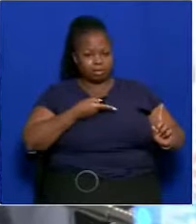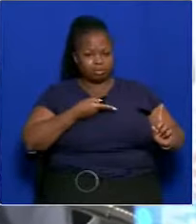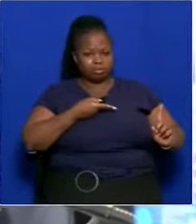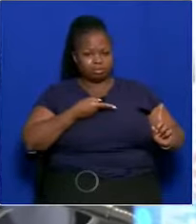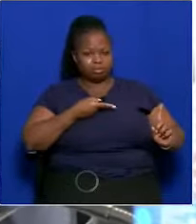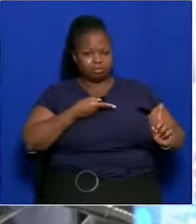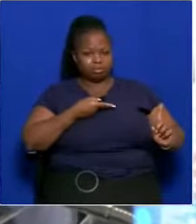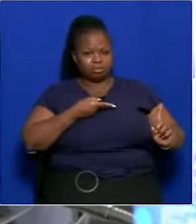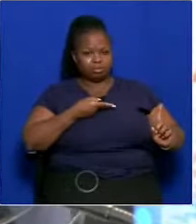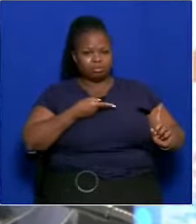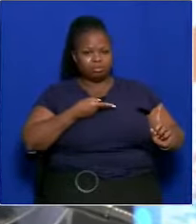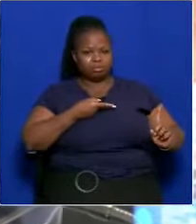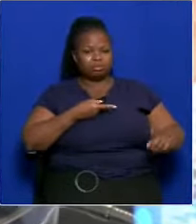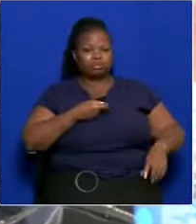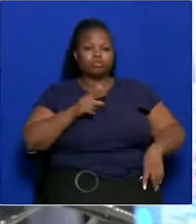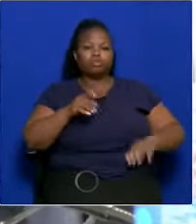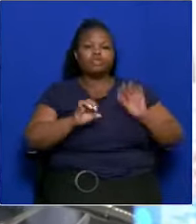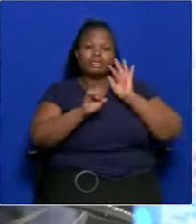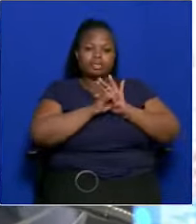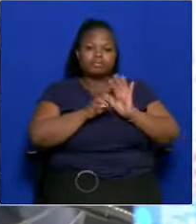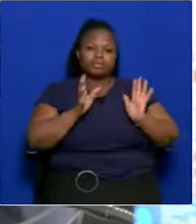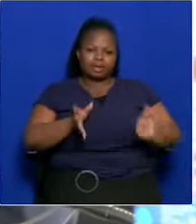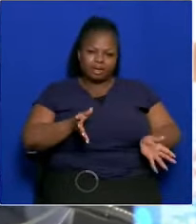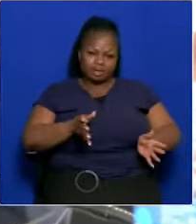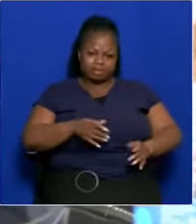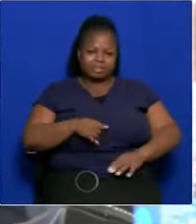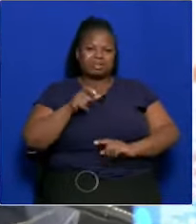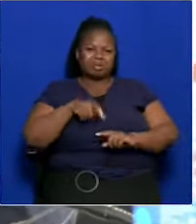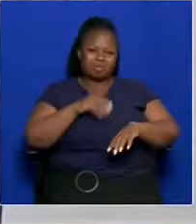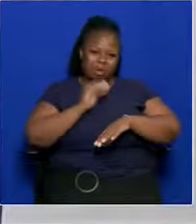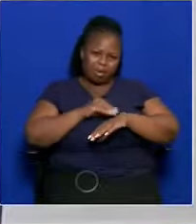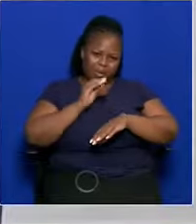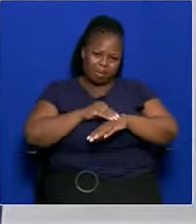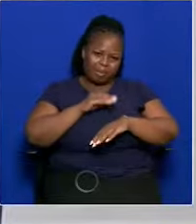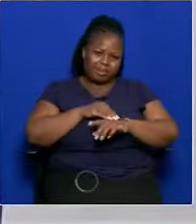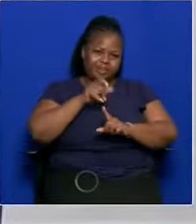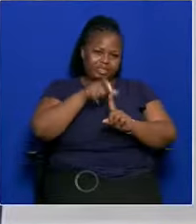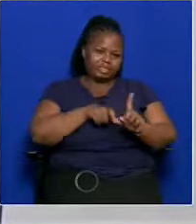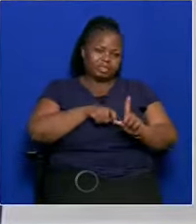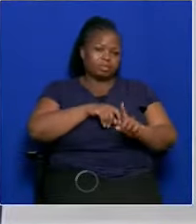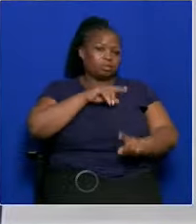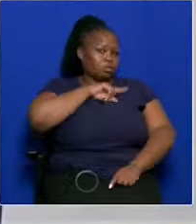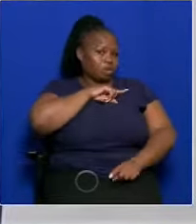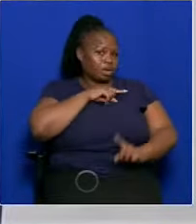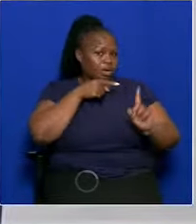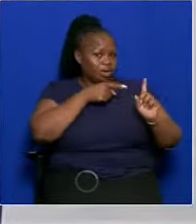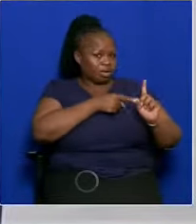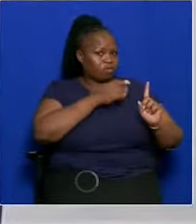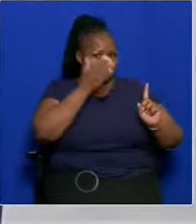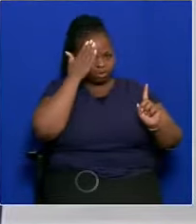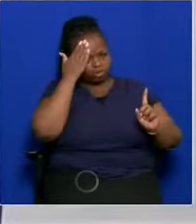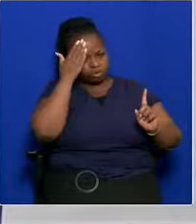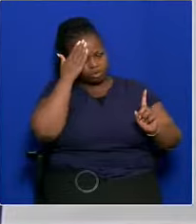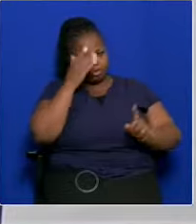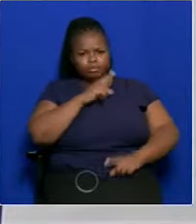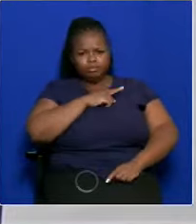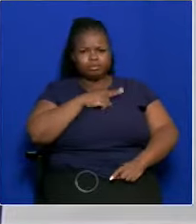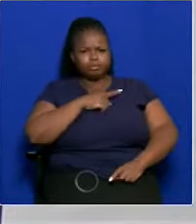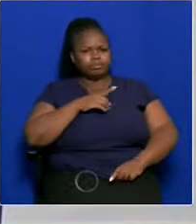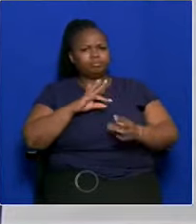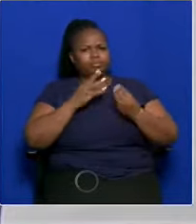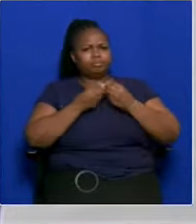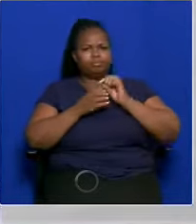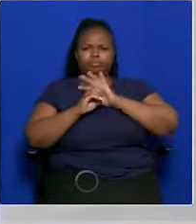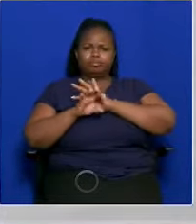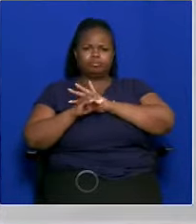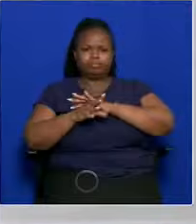identified him as a problem on the basis of what you know, because the rest of it is in the media, according to you. You